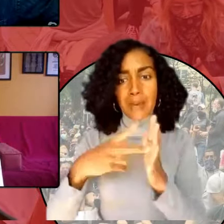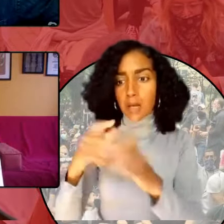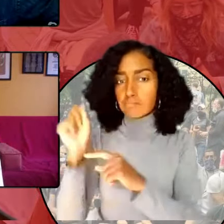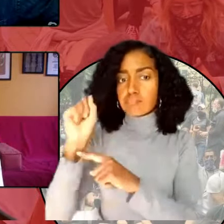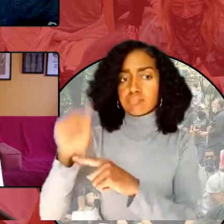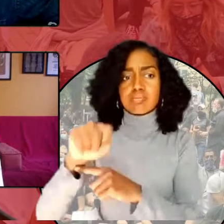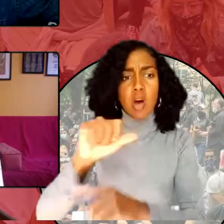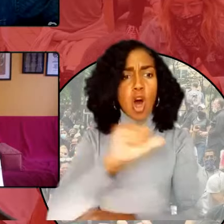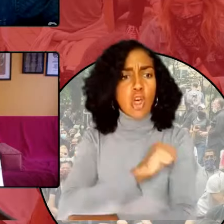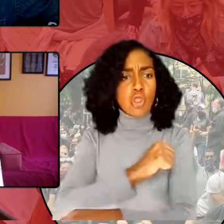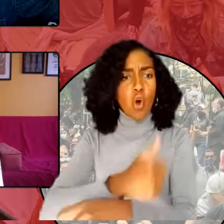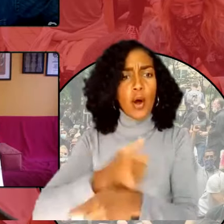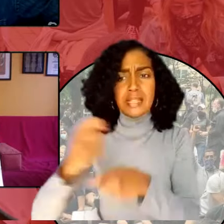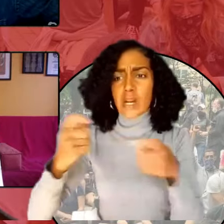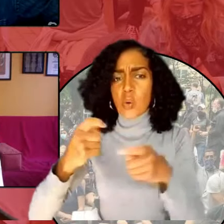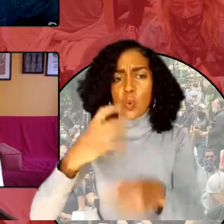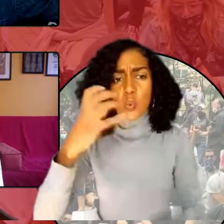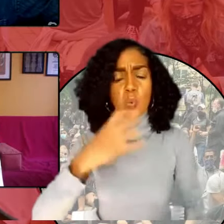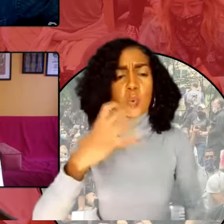So